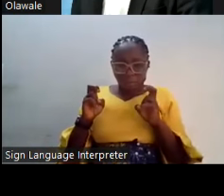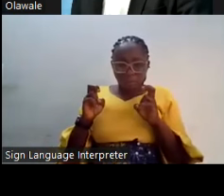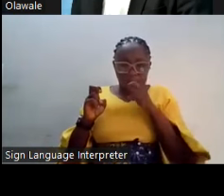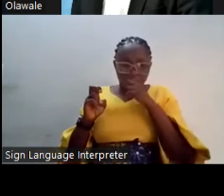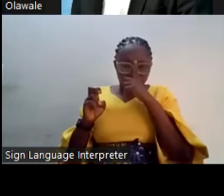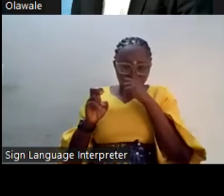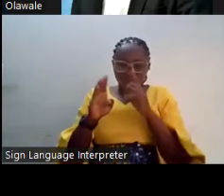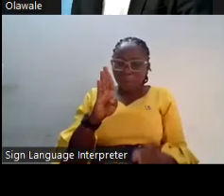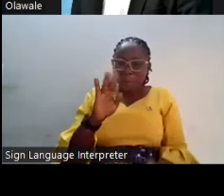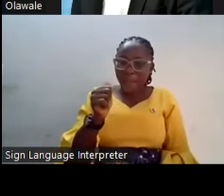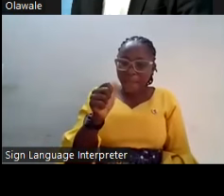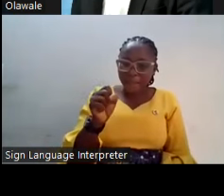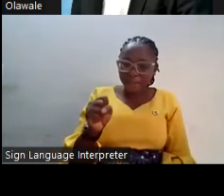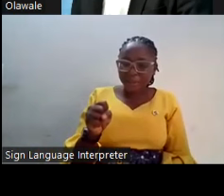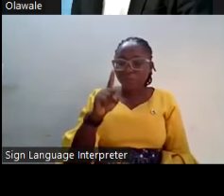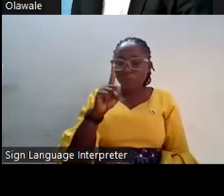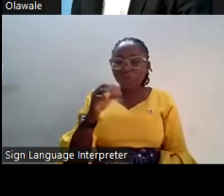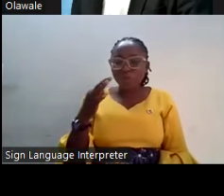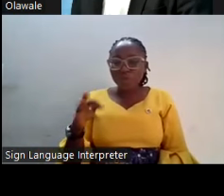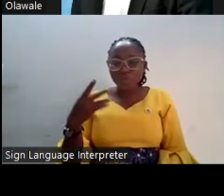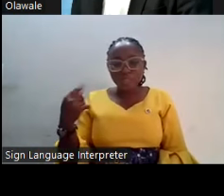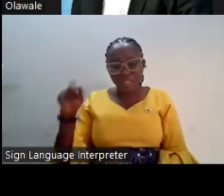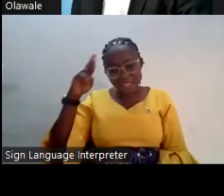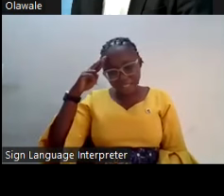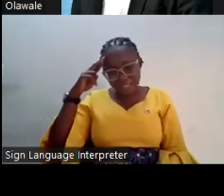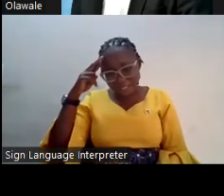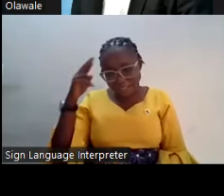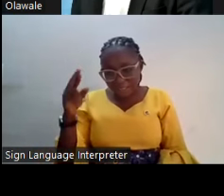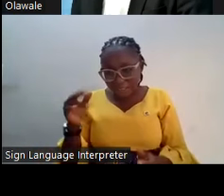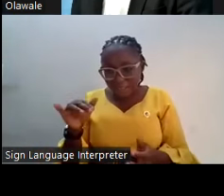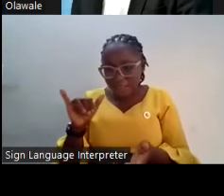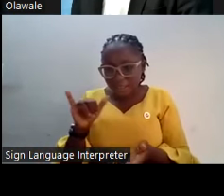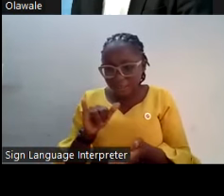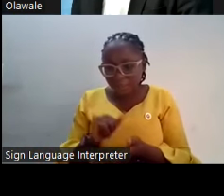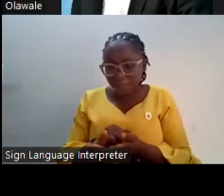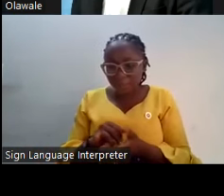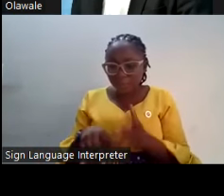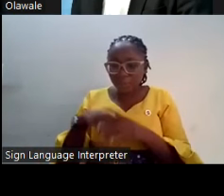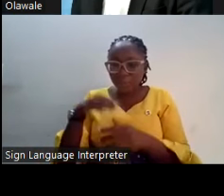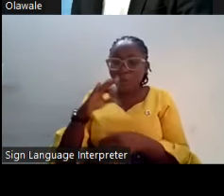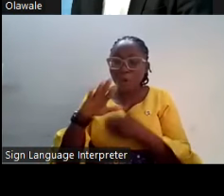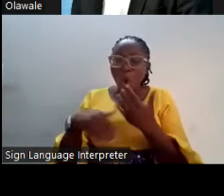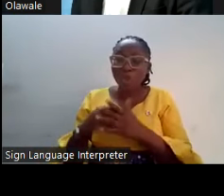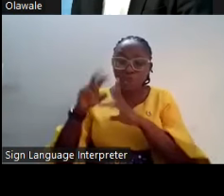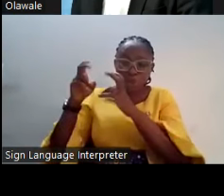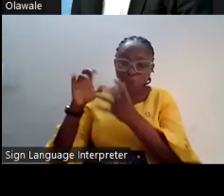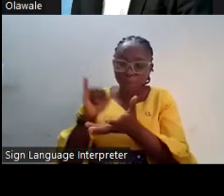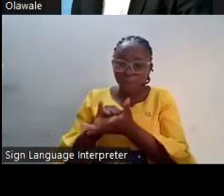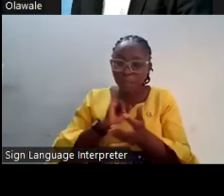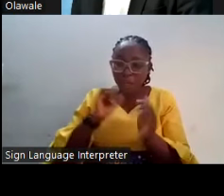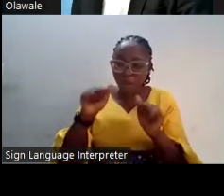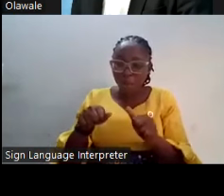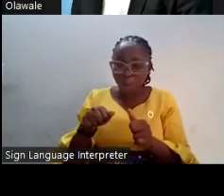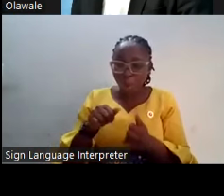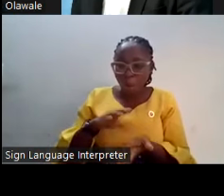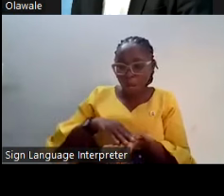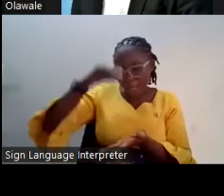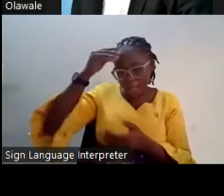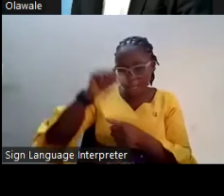reasons that I really got interested in assessment out of all the topics that I could learn about and study